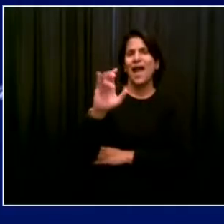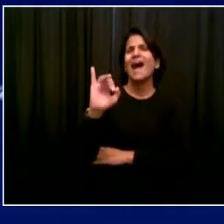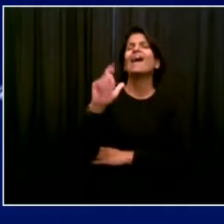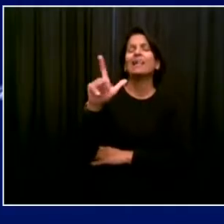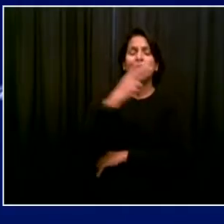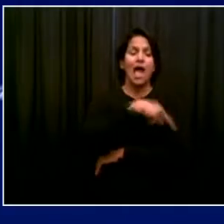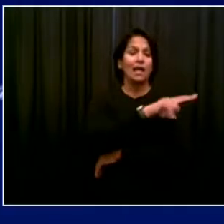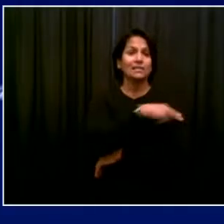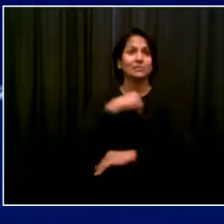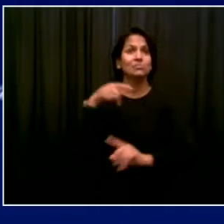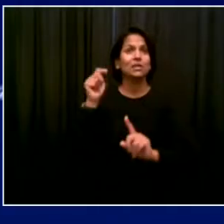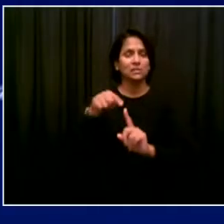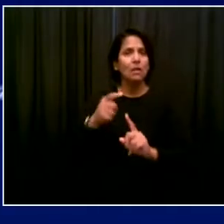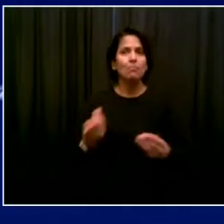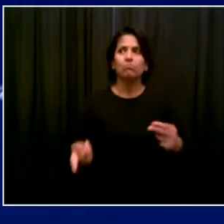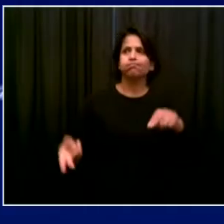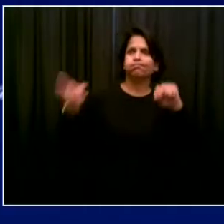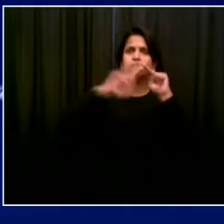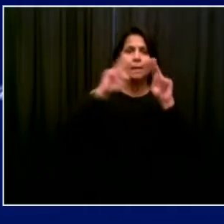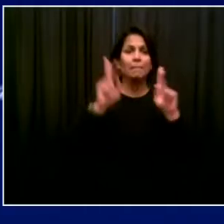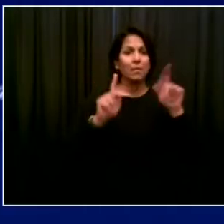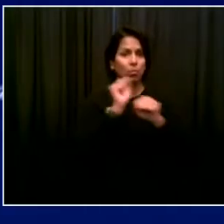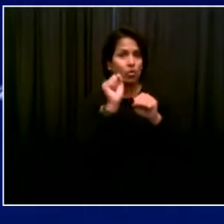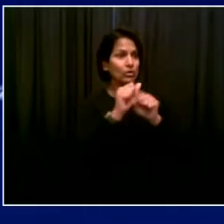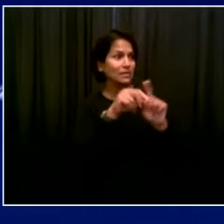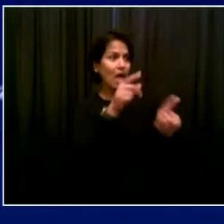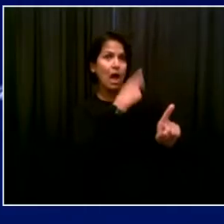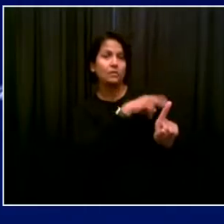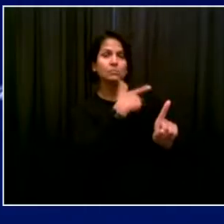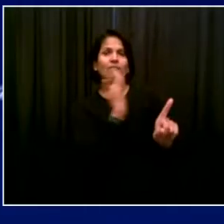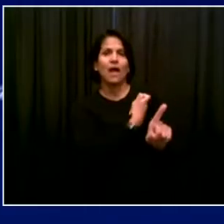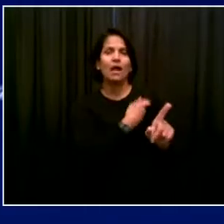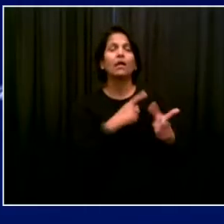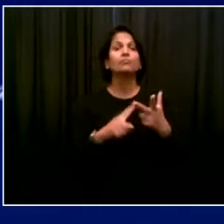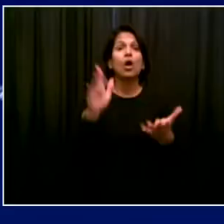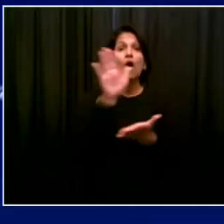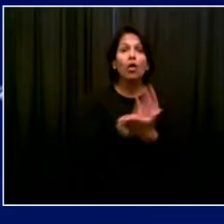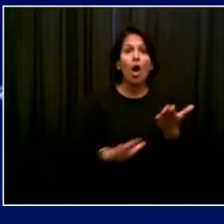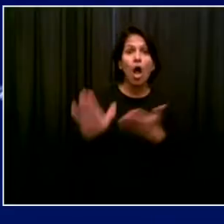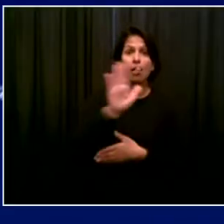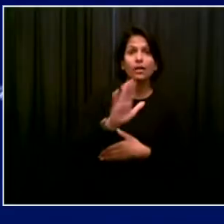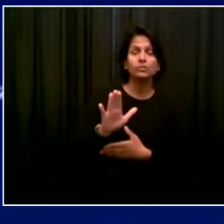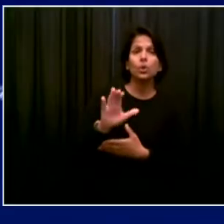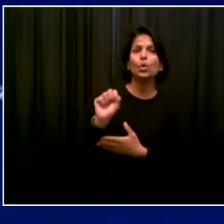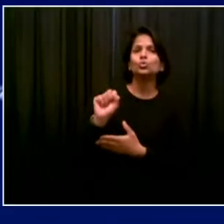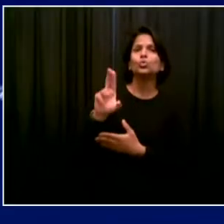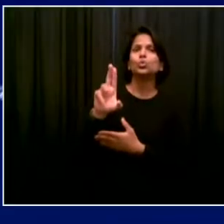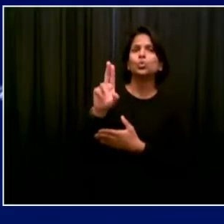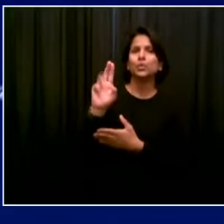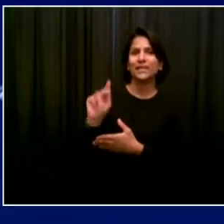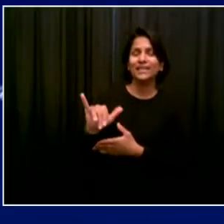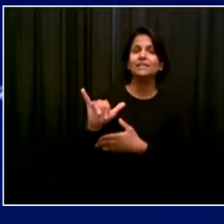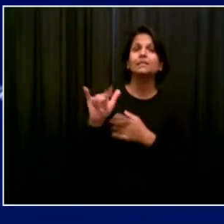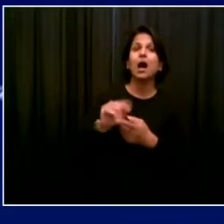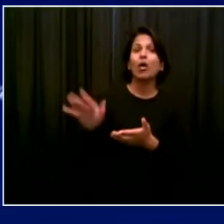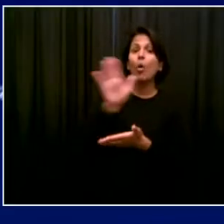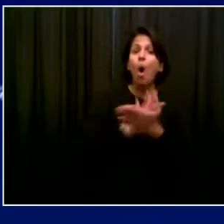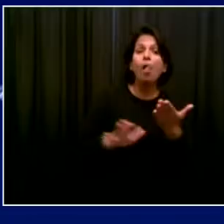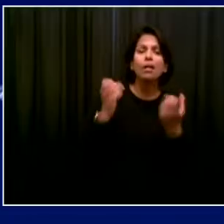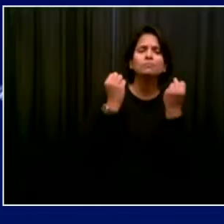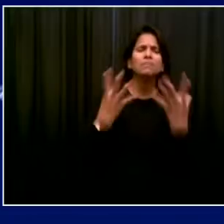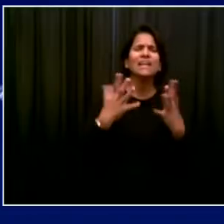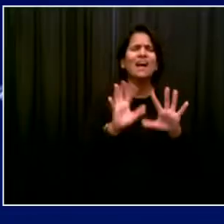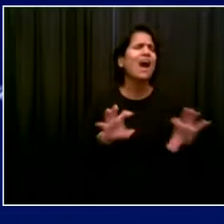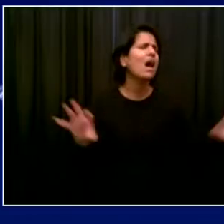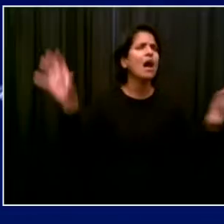of students across SUNY's 64 campuses statewide fully vaccinated. And this is just a few of a